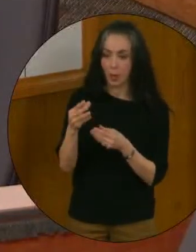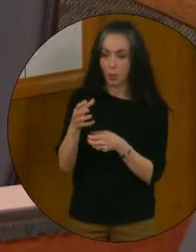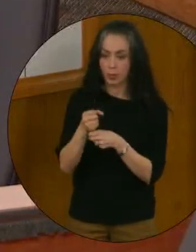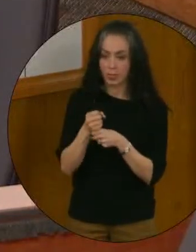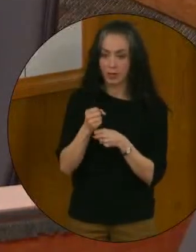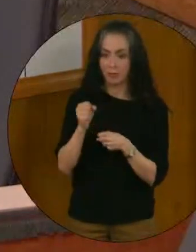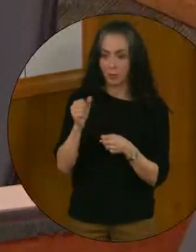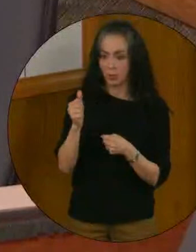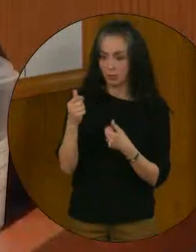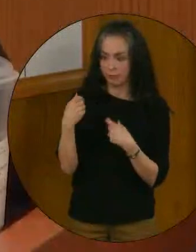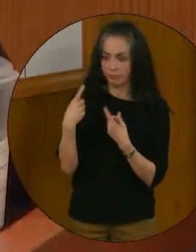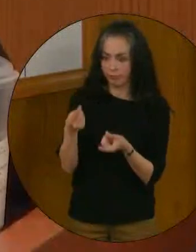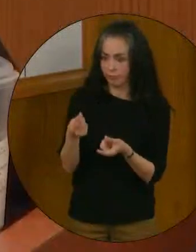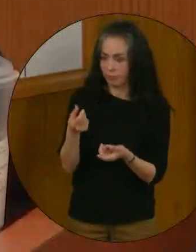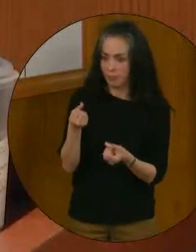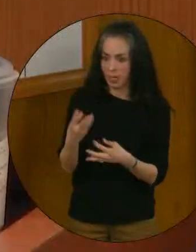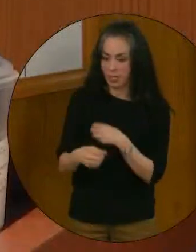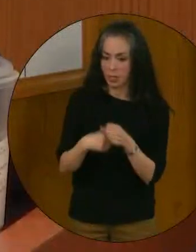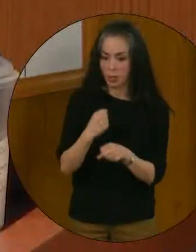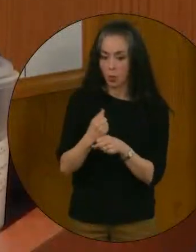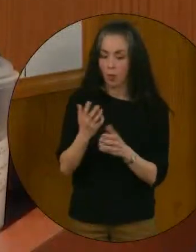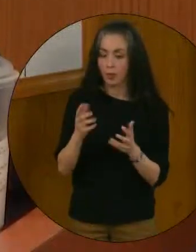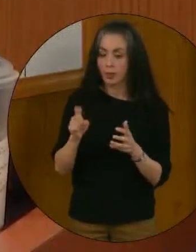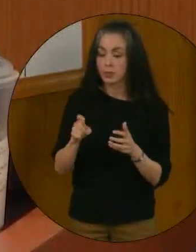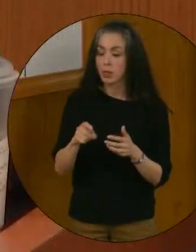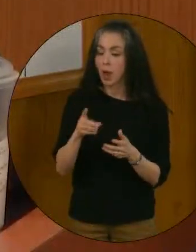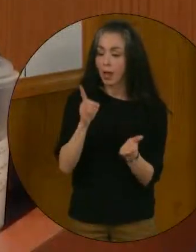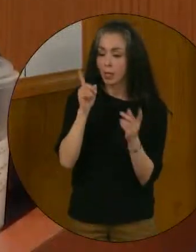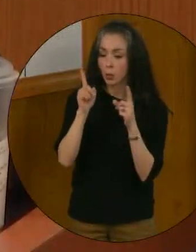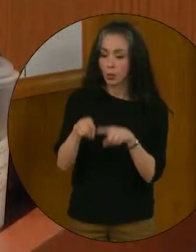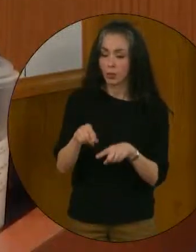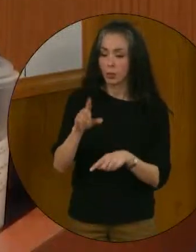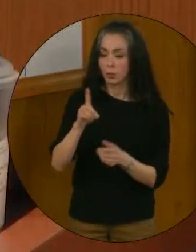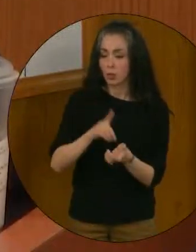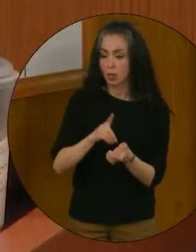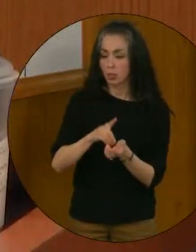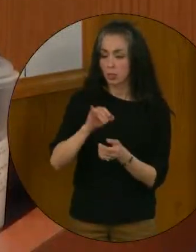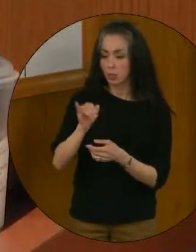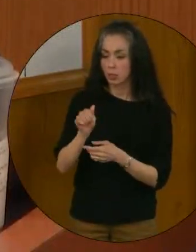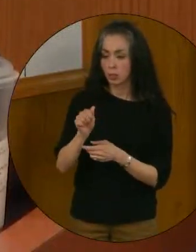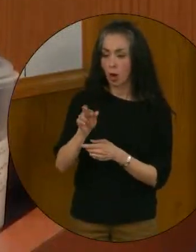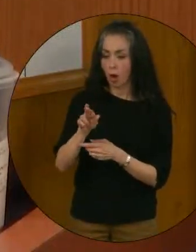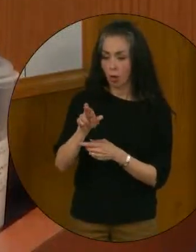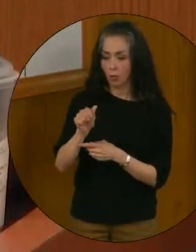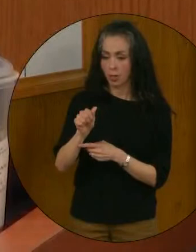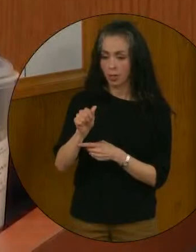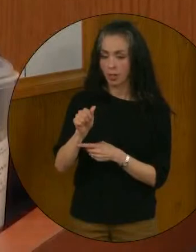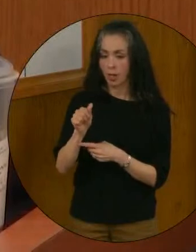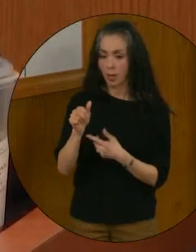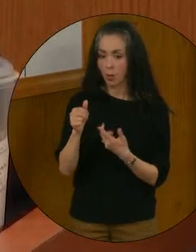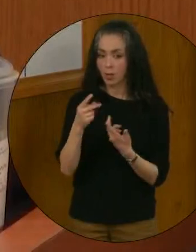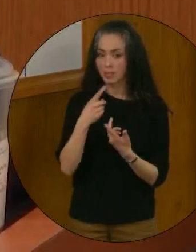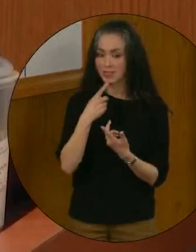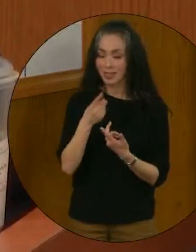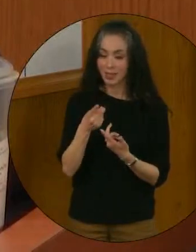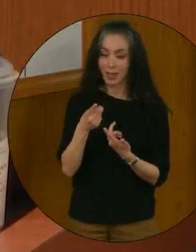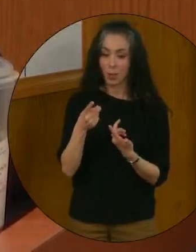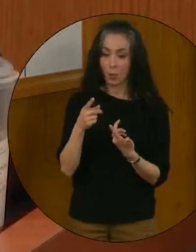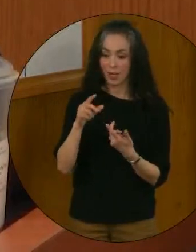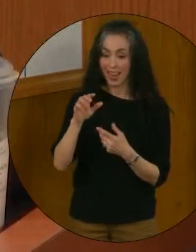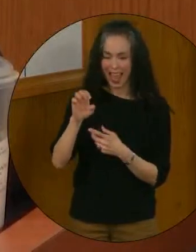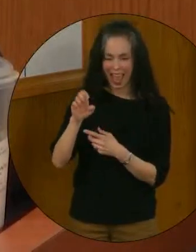are. Right. I agree. Thank you, Dr. Jara. I just want it to be seen that, like, when ESSER goes